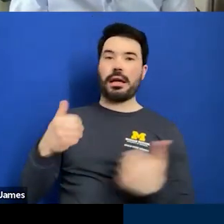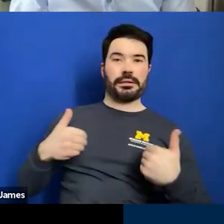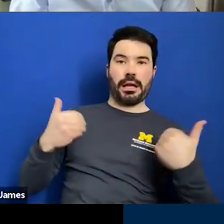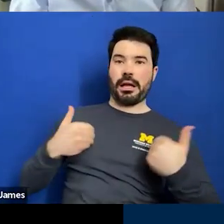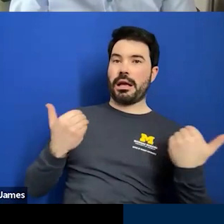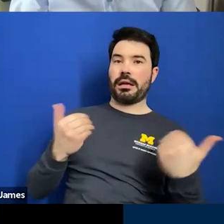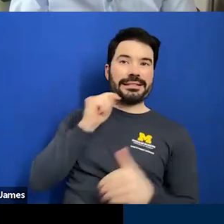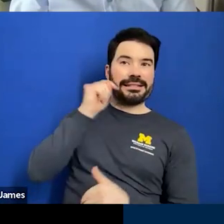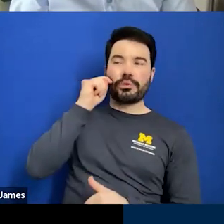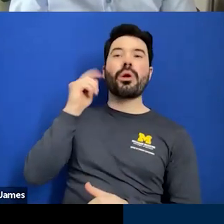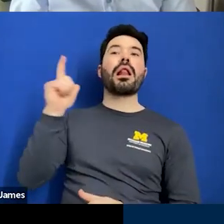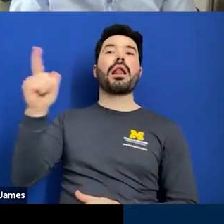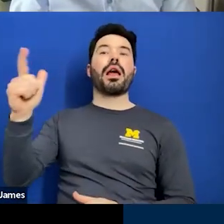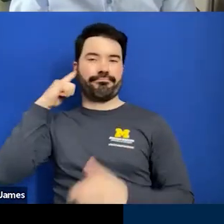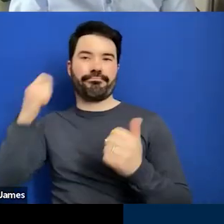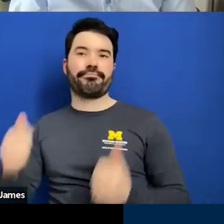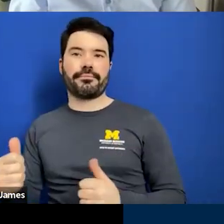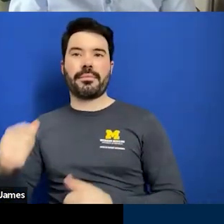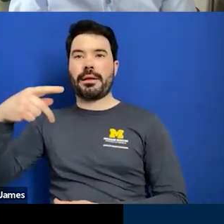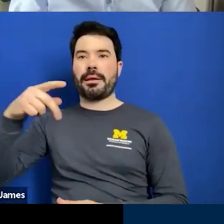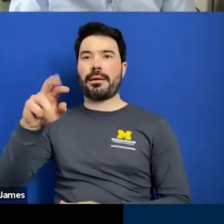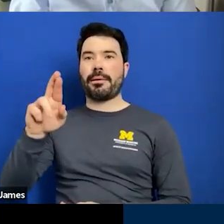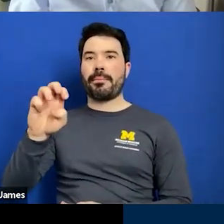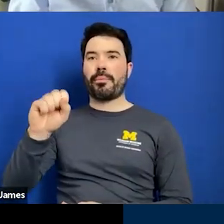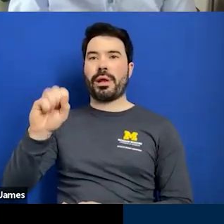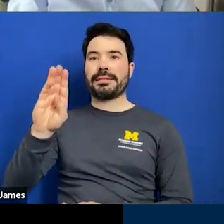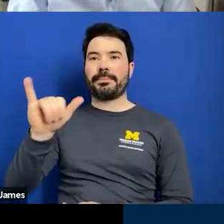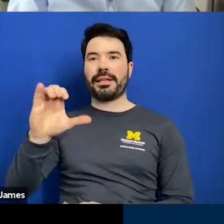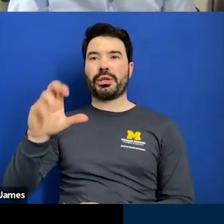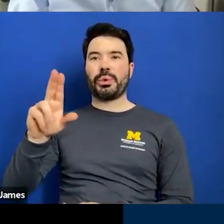and presbycusis is probably over 45 years of age.